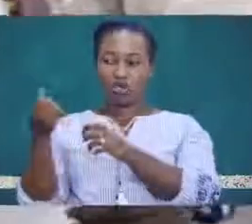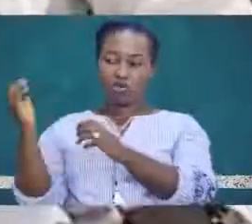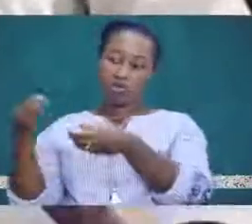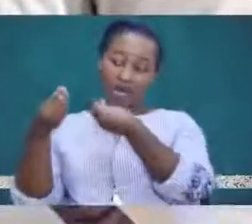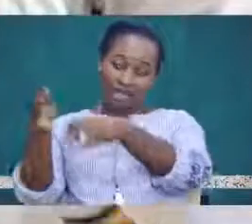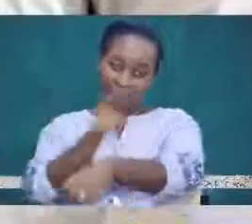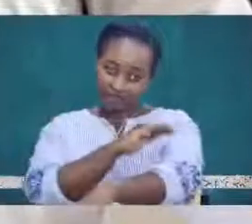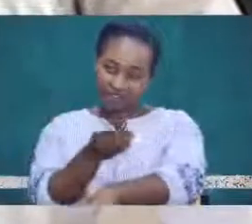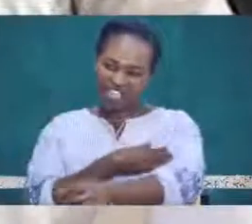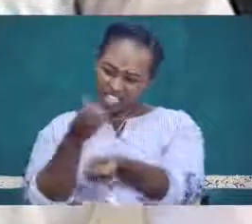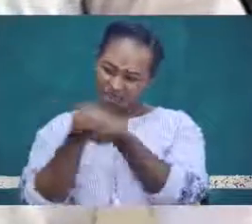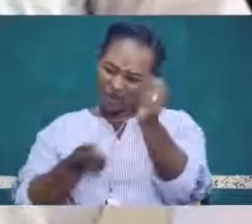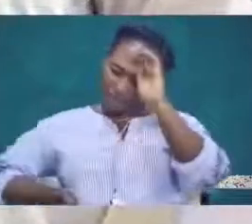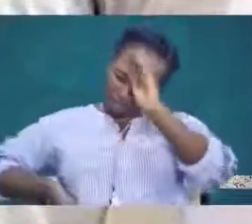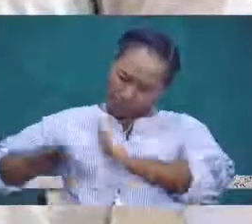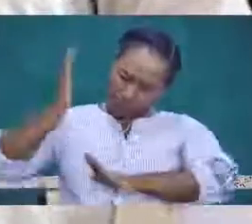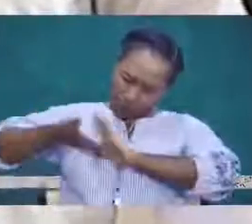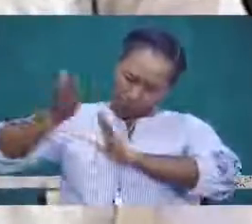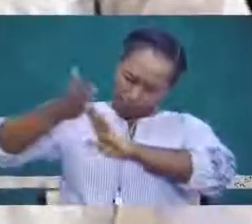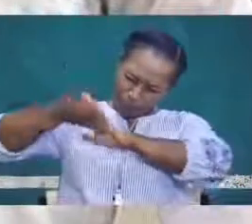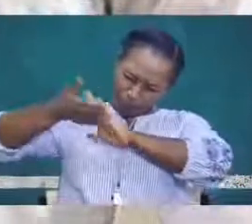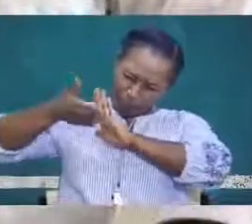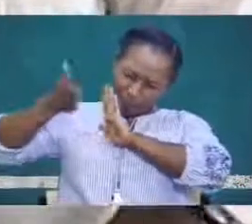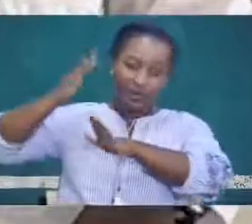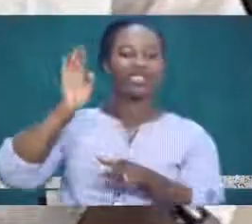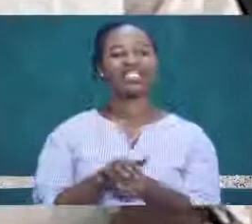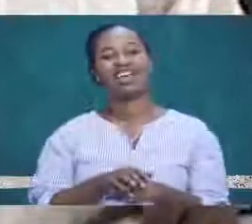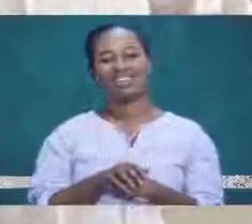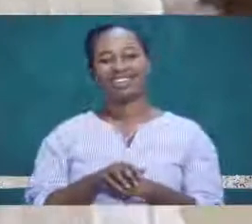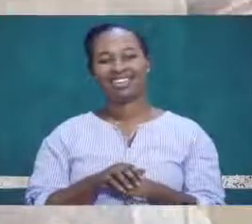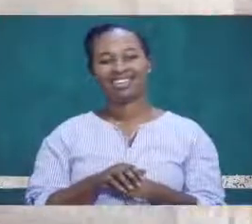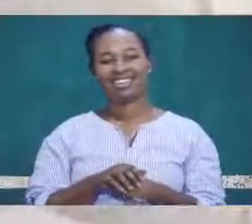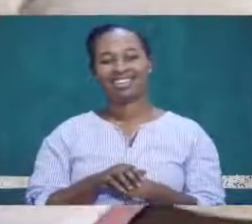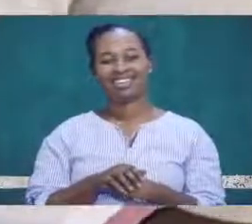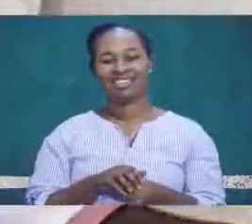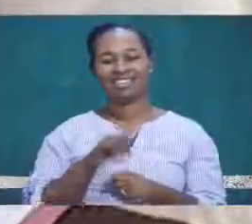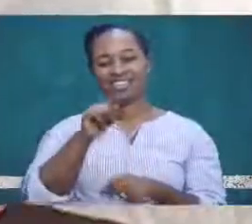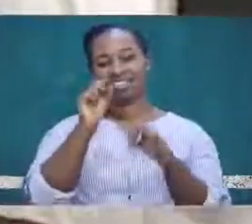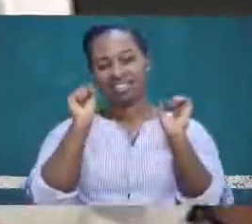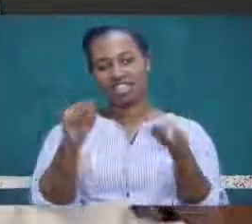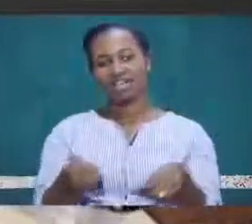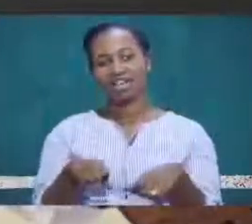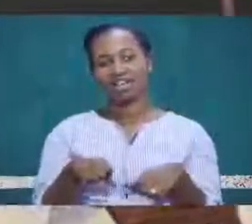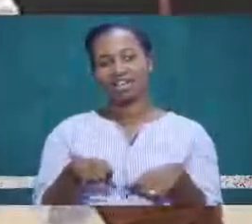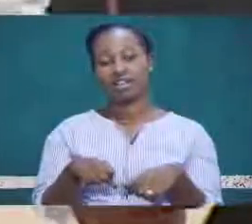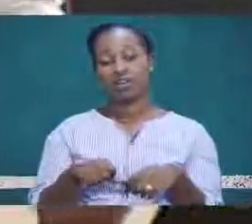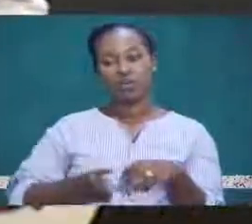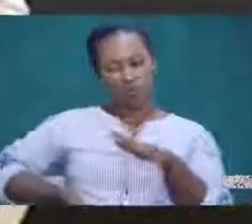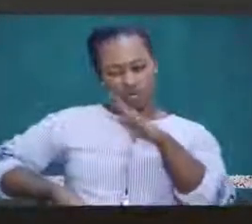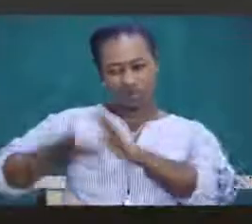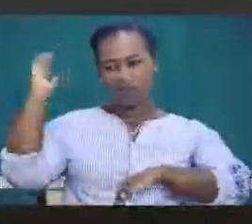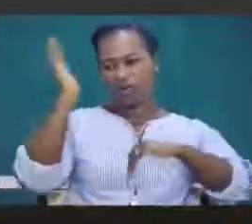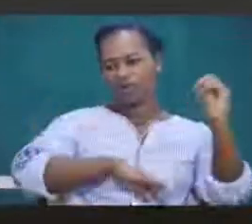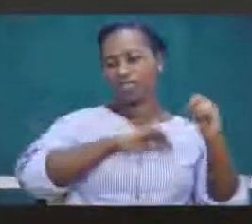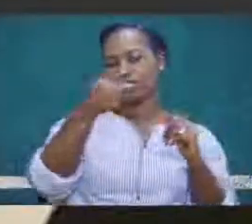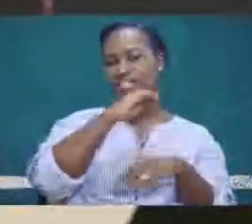racing car can accelerate very fast, so that it can perhaps be the first in the race. So that